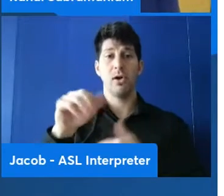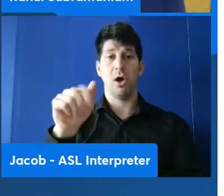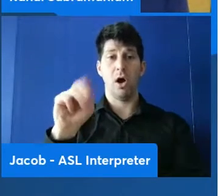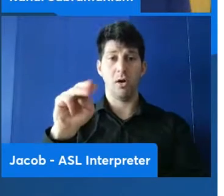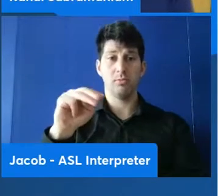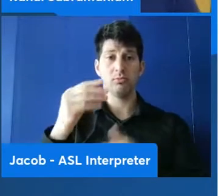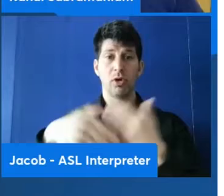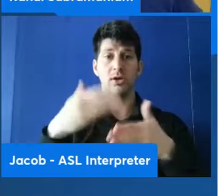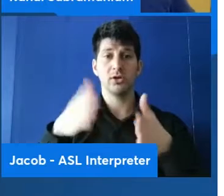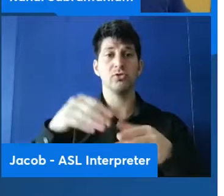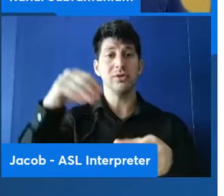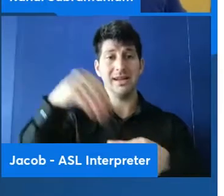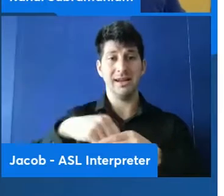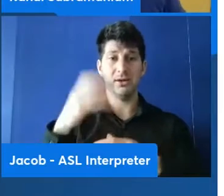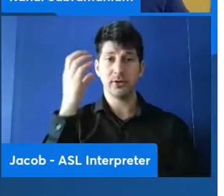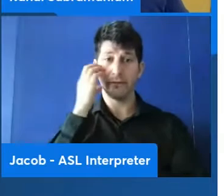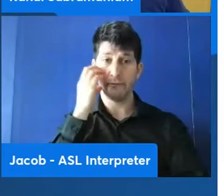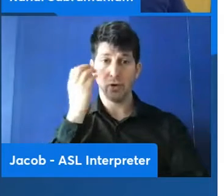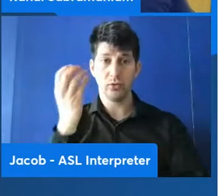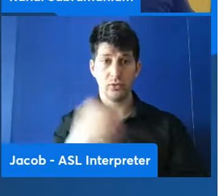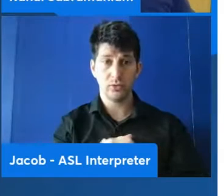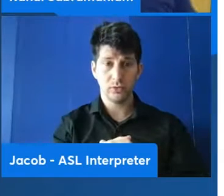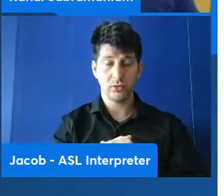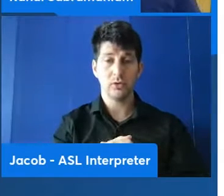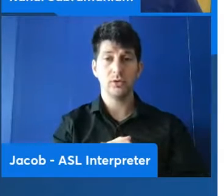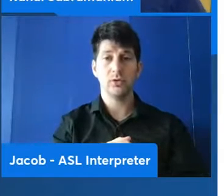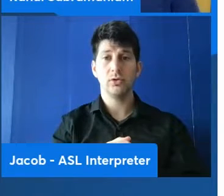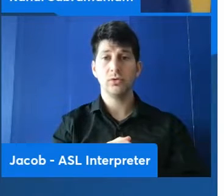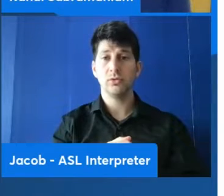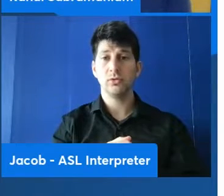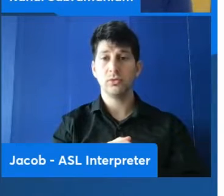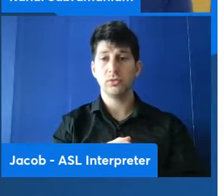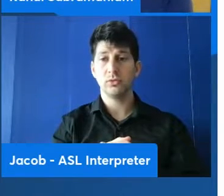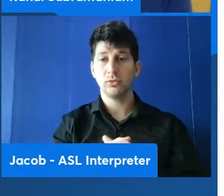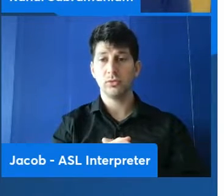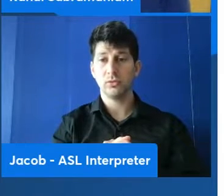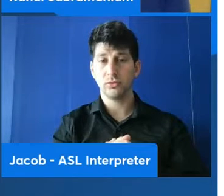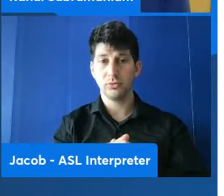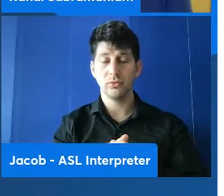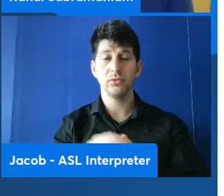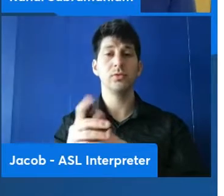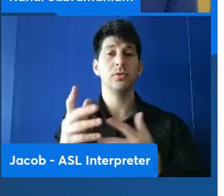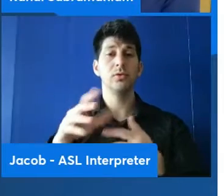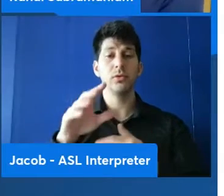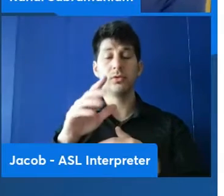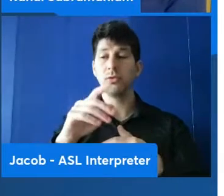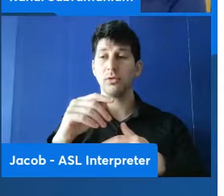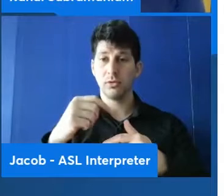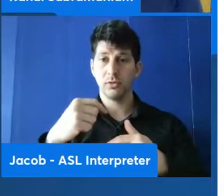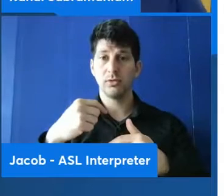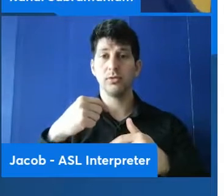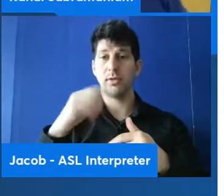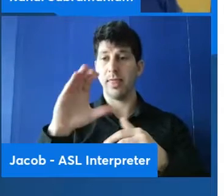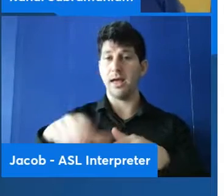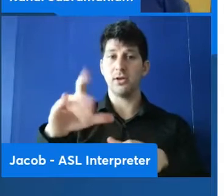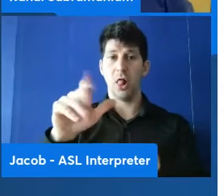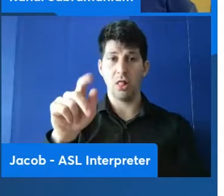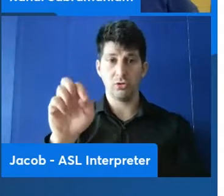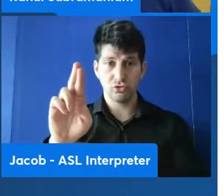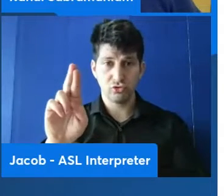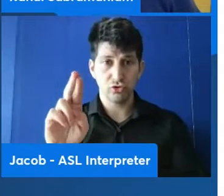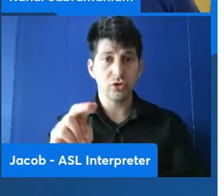your cell phone or a mobile phone, or when you bought a Raspberry Pi. Like I have an entire cluster of Raspberry